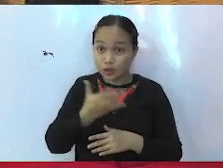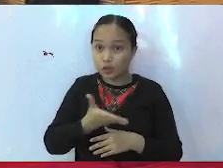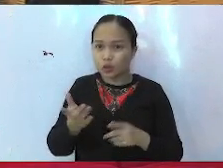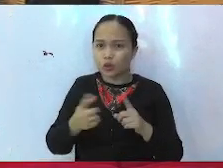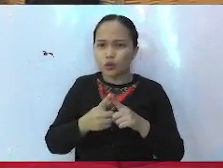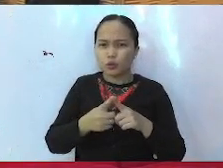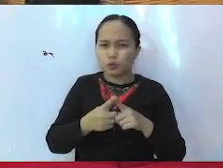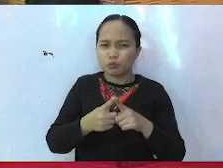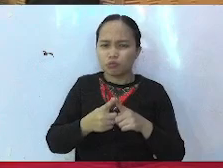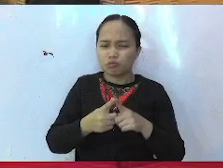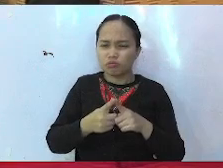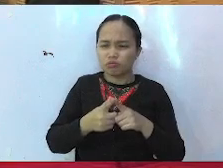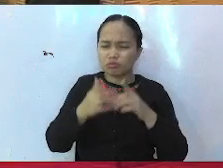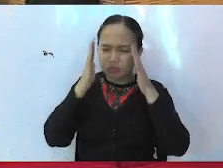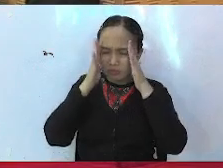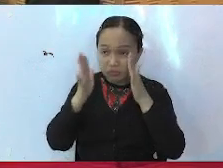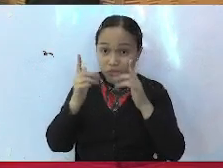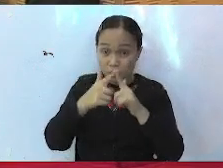have to trust Him.